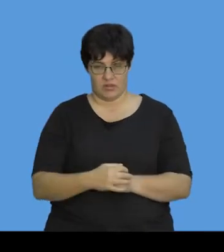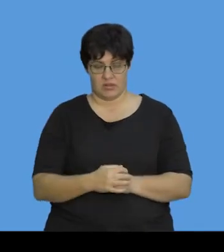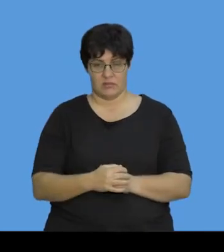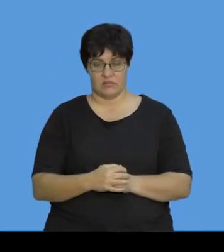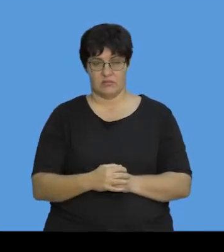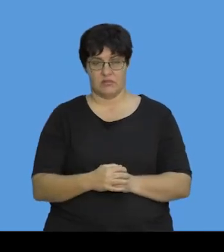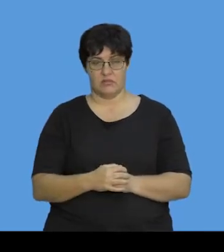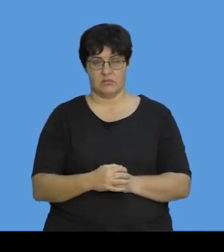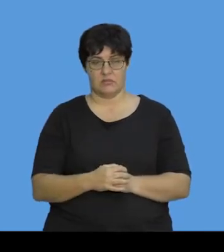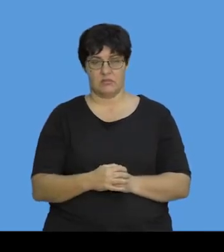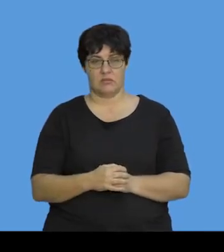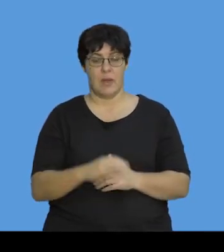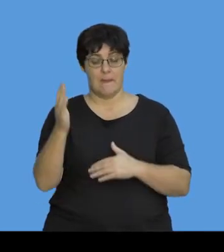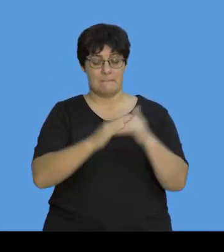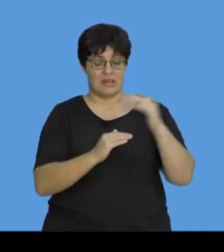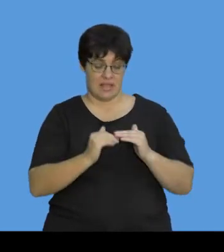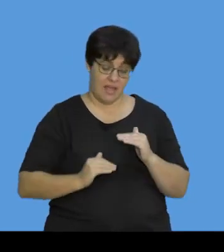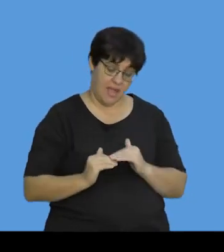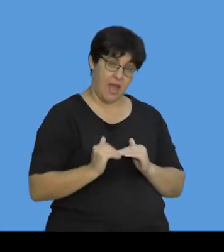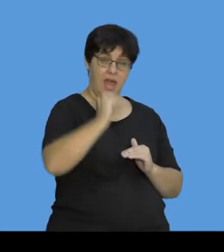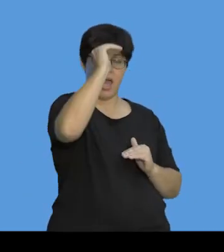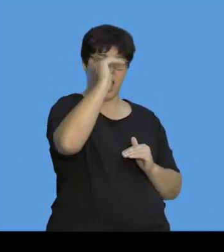height of the building.